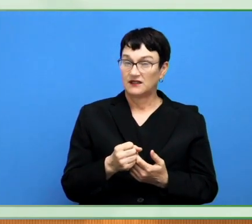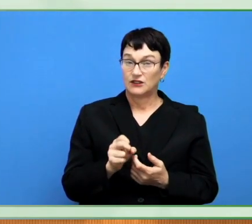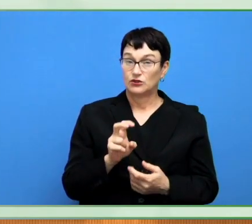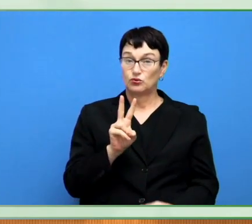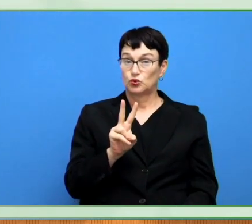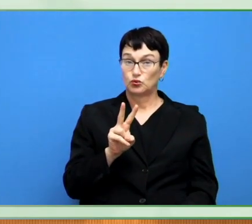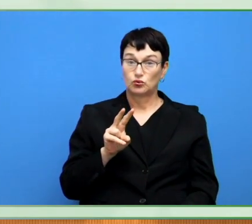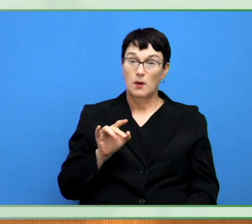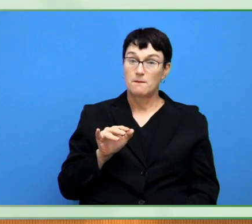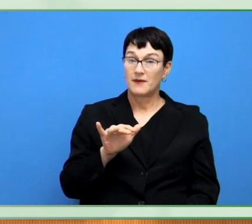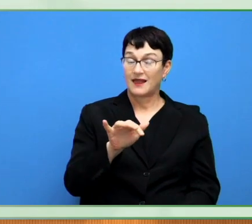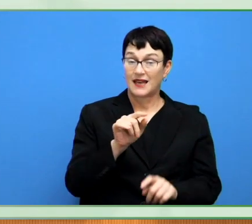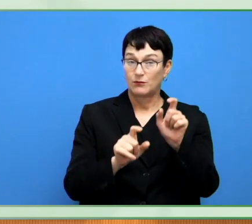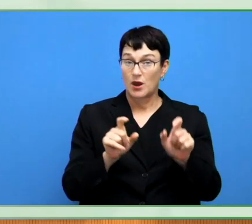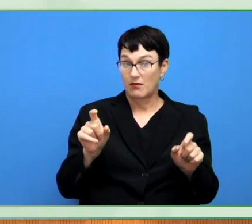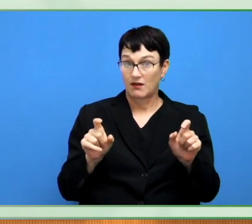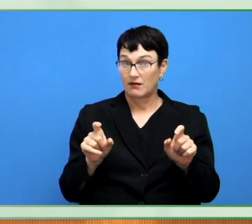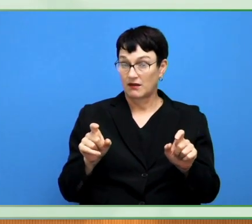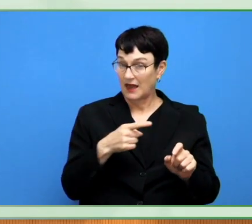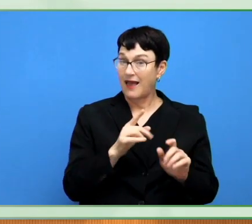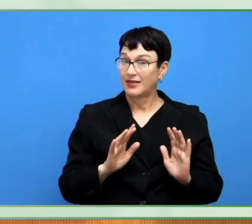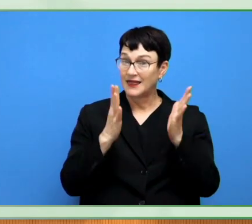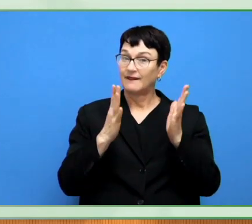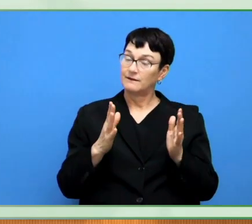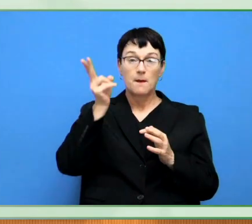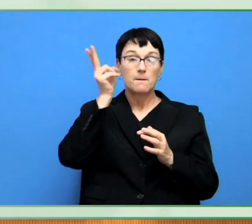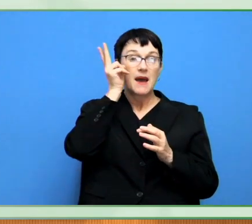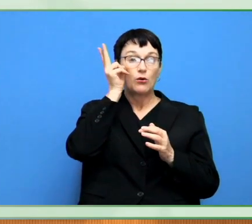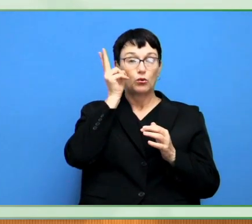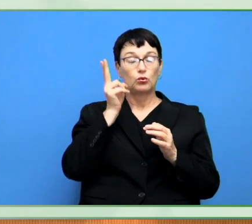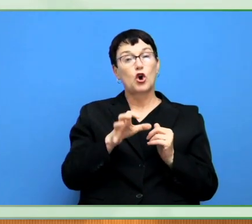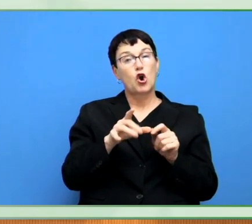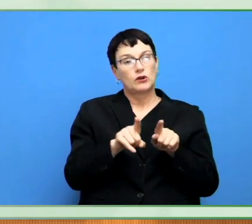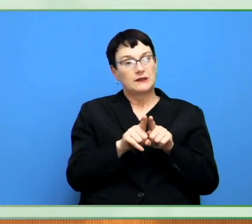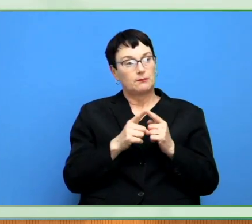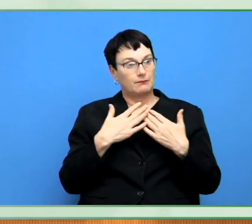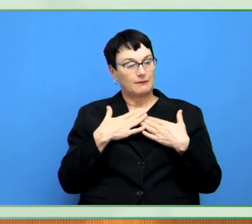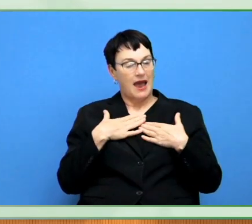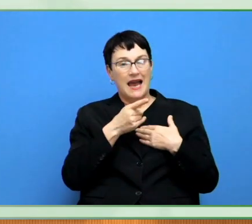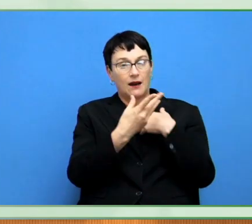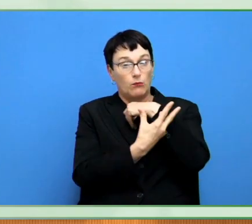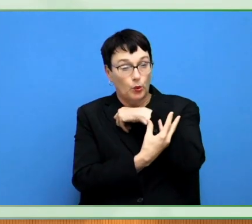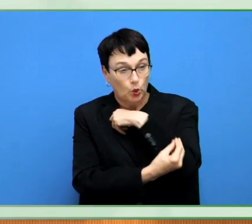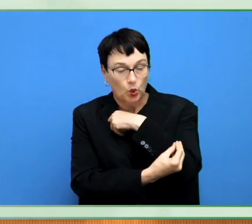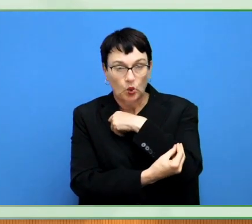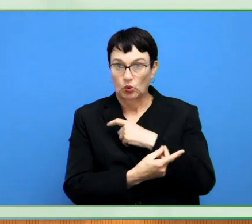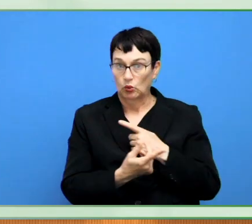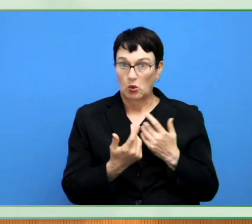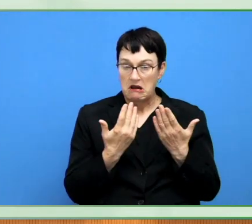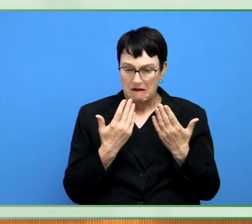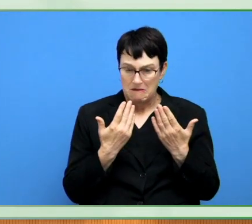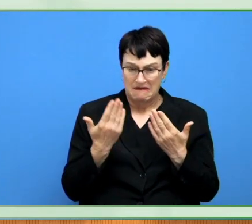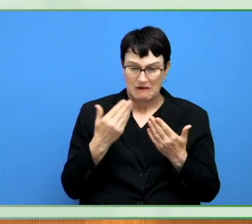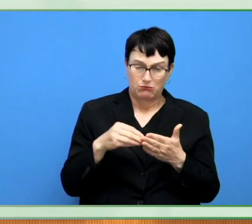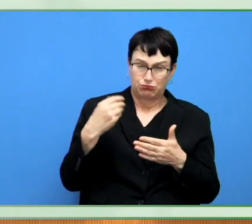And accordingly to our costs, our AI-driven prosthesis can jump to $2,500, which is 10 times less the cost of an imported